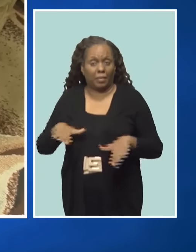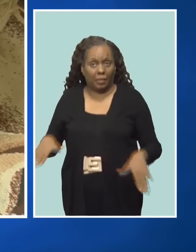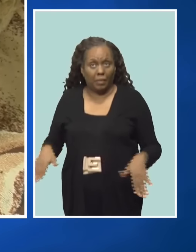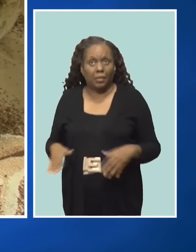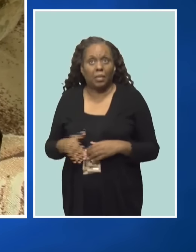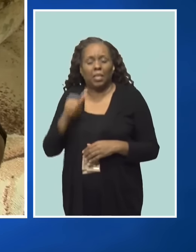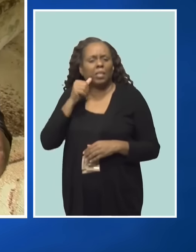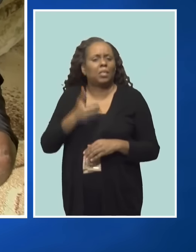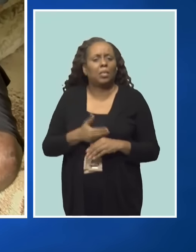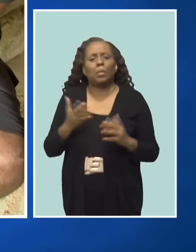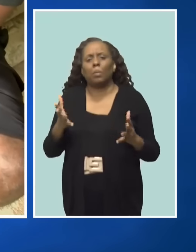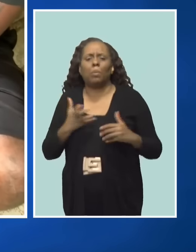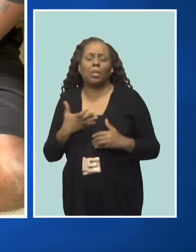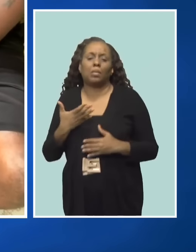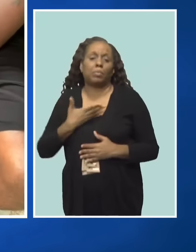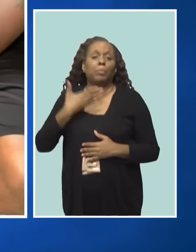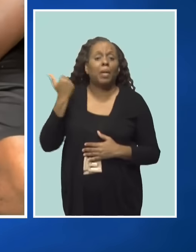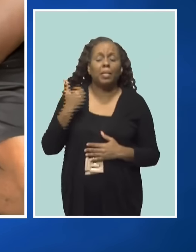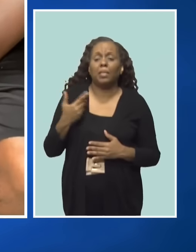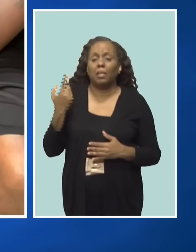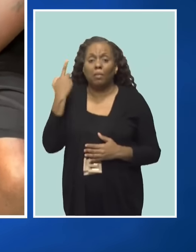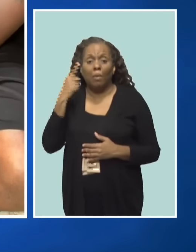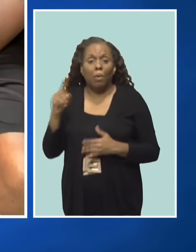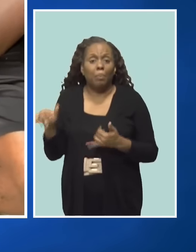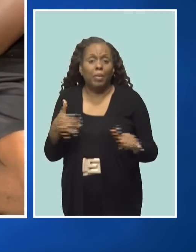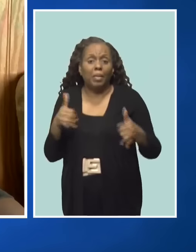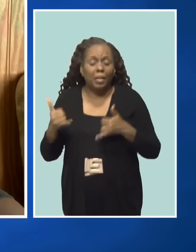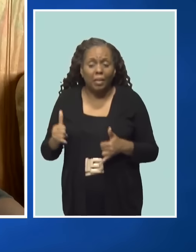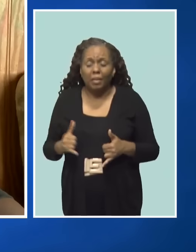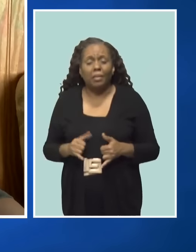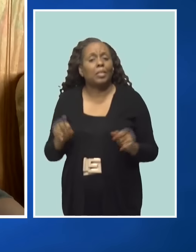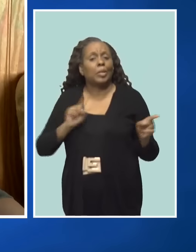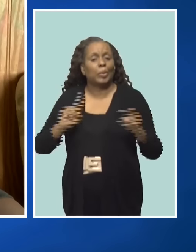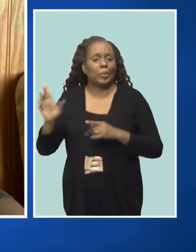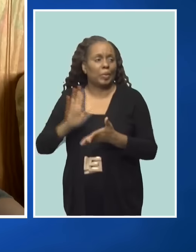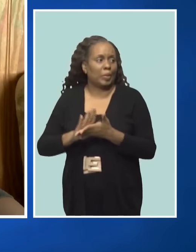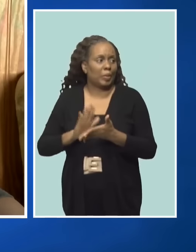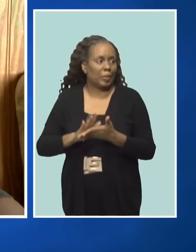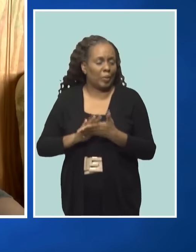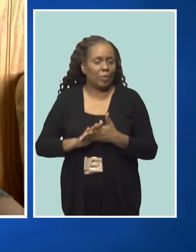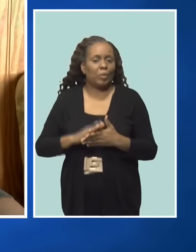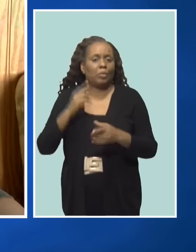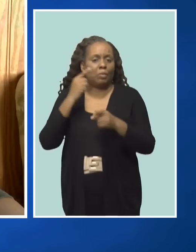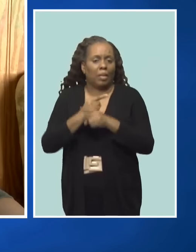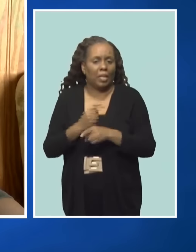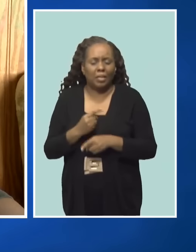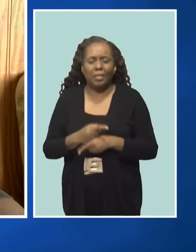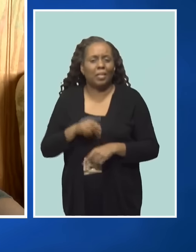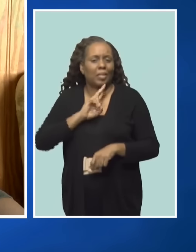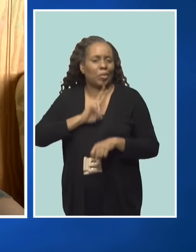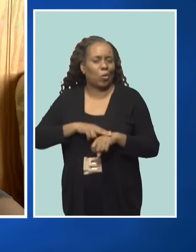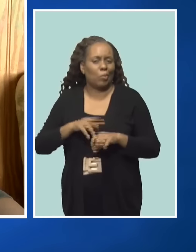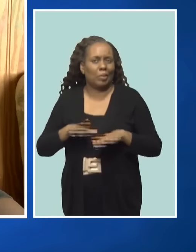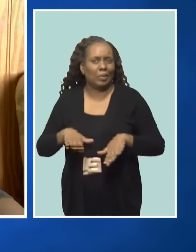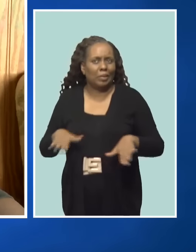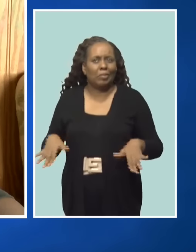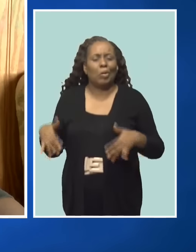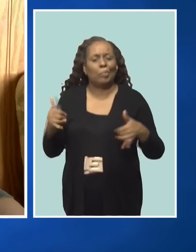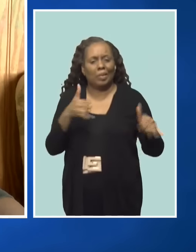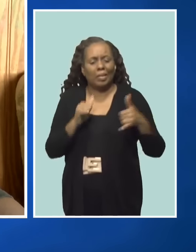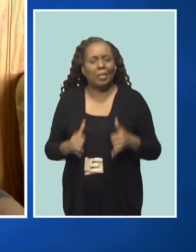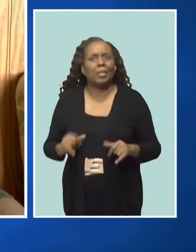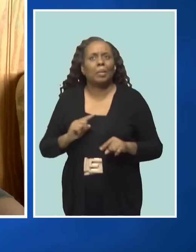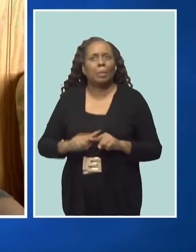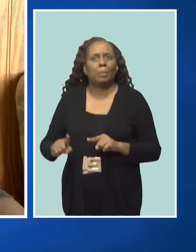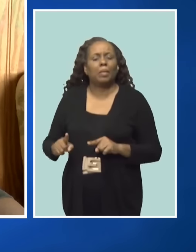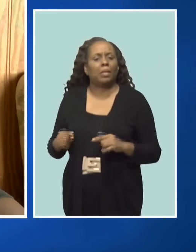that she just wants to get better to play, attends school on a regular basis, and do what other children do, was diagnosed